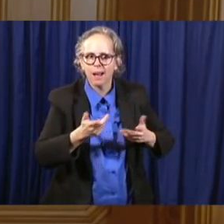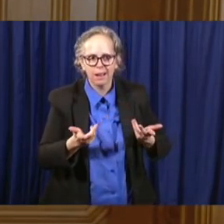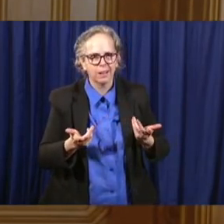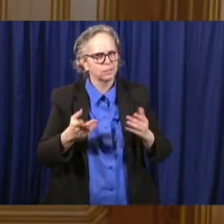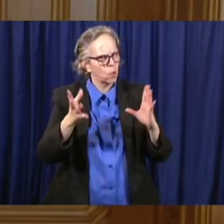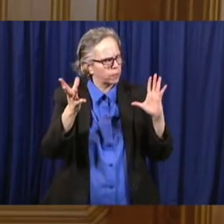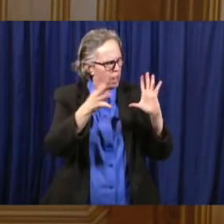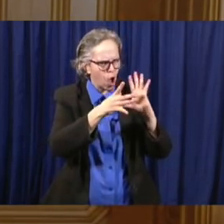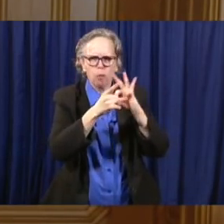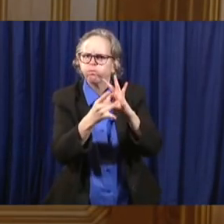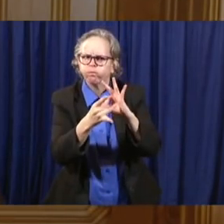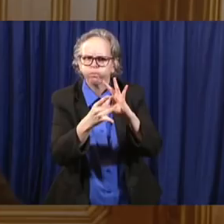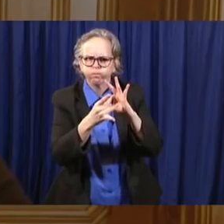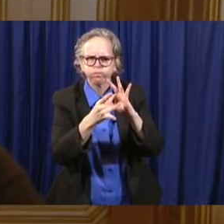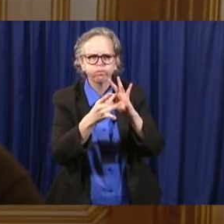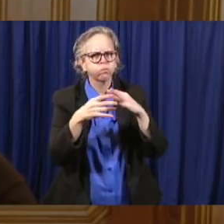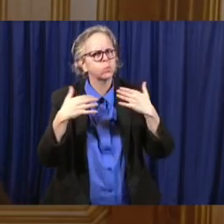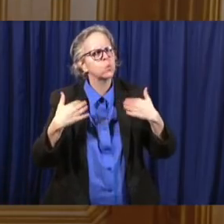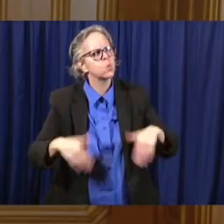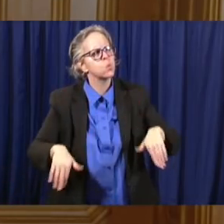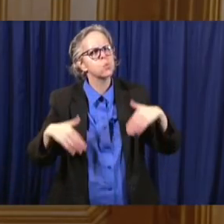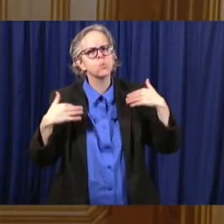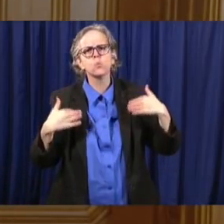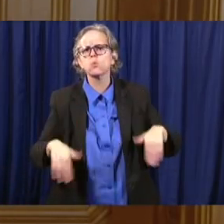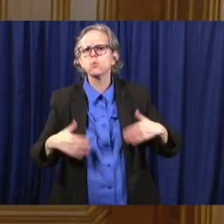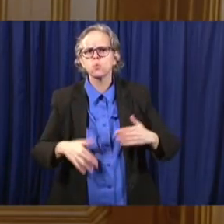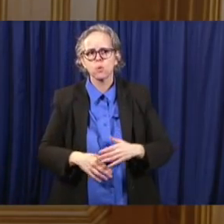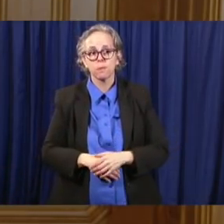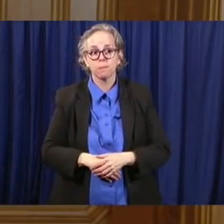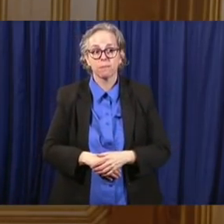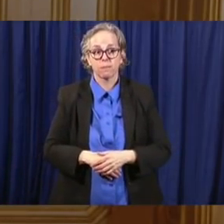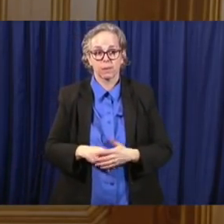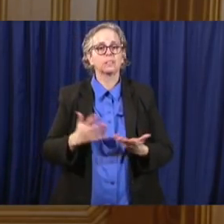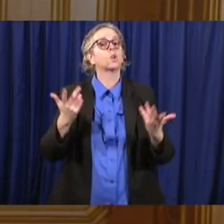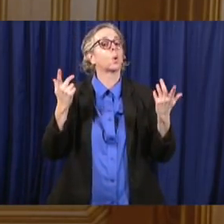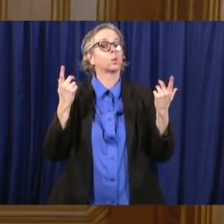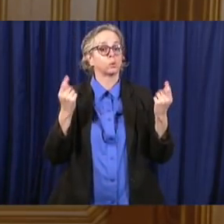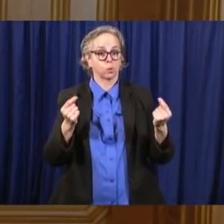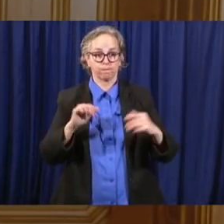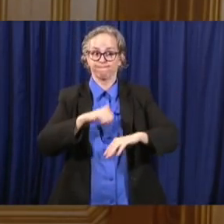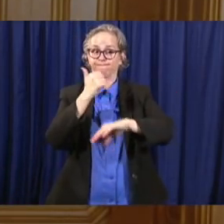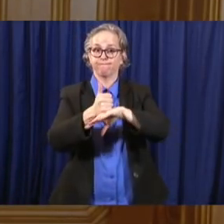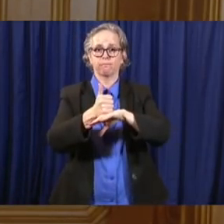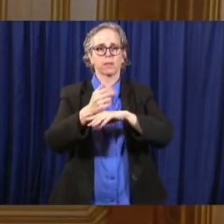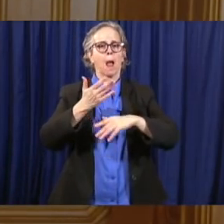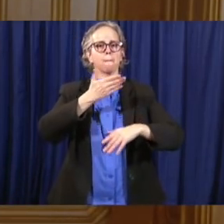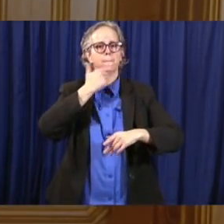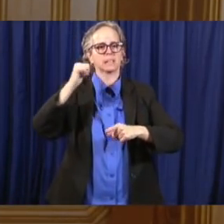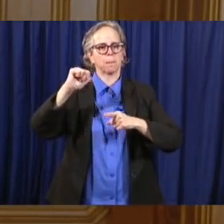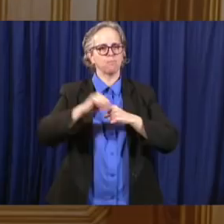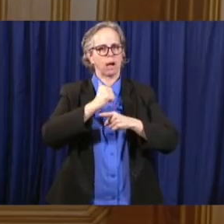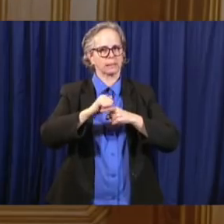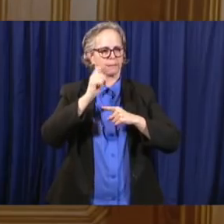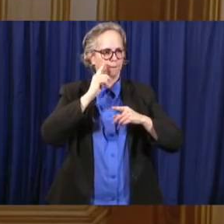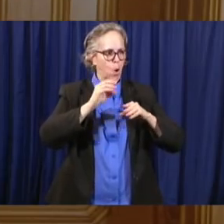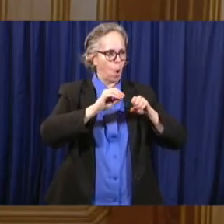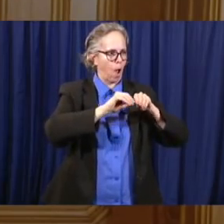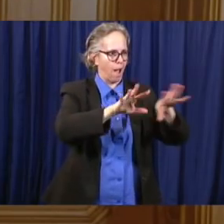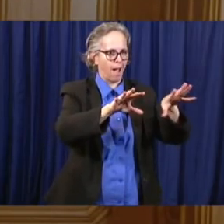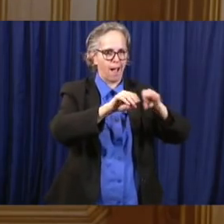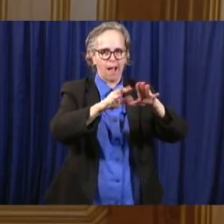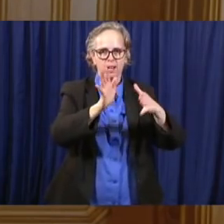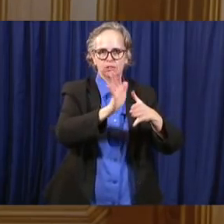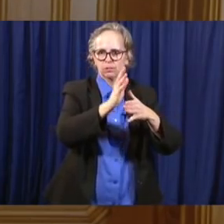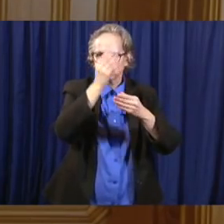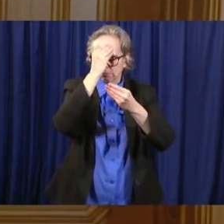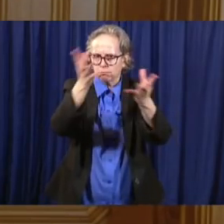closely. We're putting out the best practices, continue to put that information out, and just making sure that